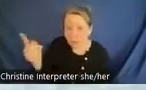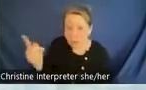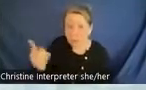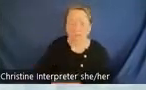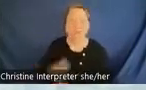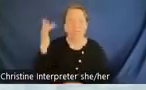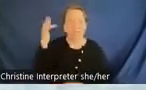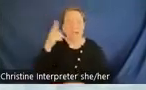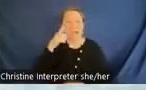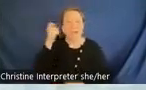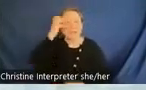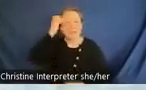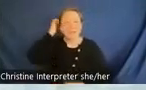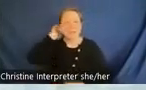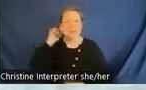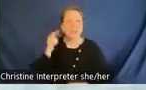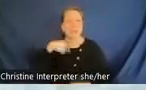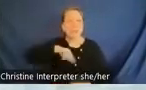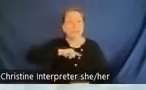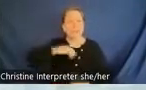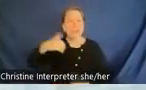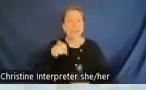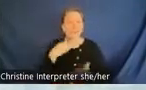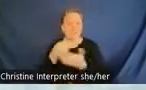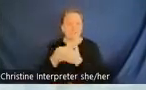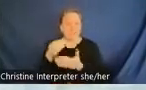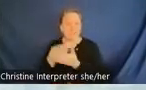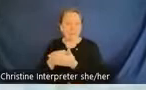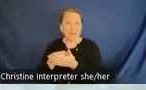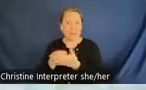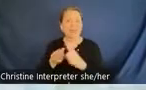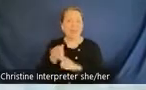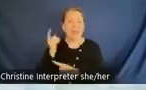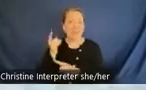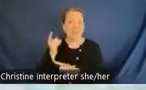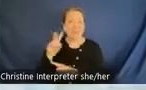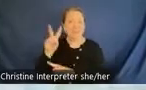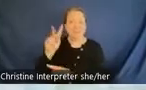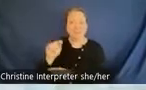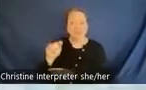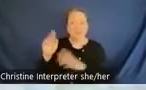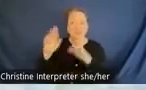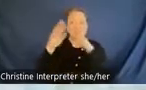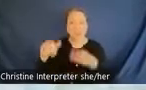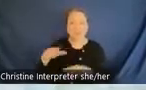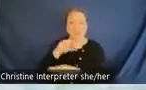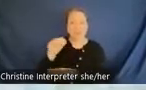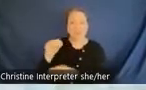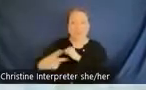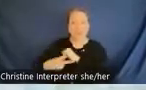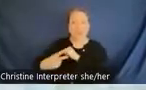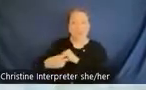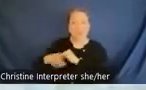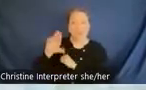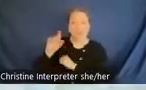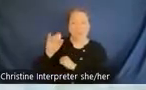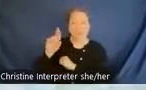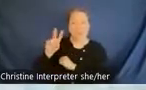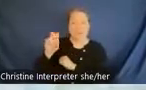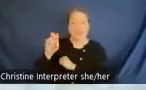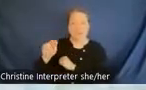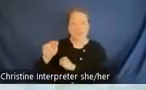because we have funding through the Vermont Housing and Conservation Board, which helps folks